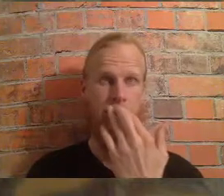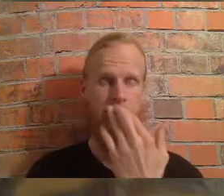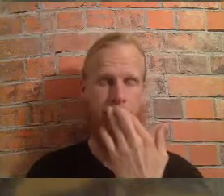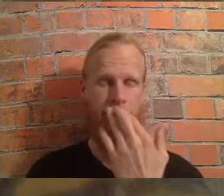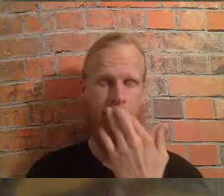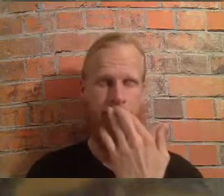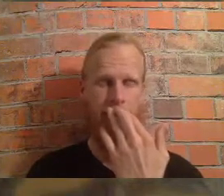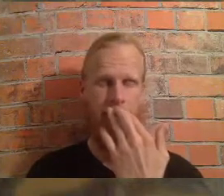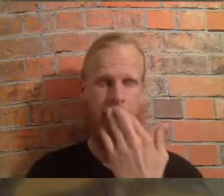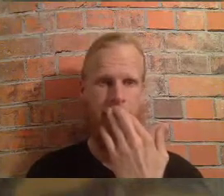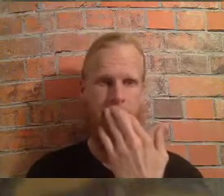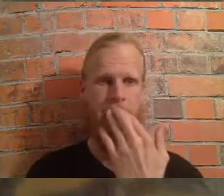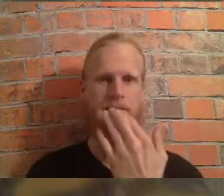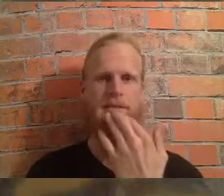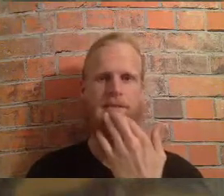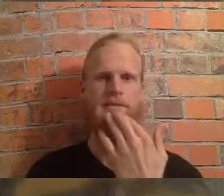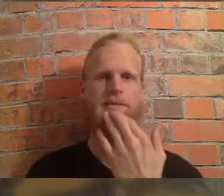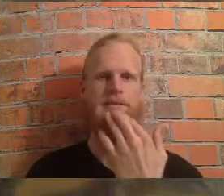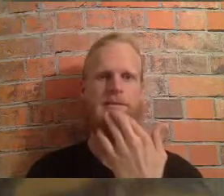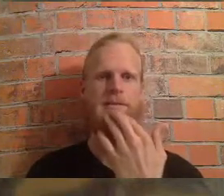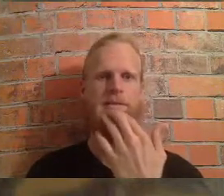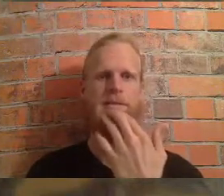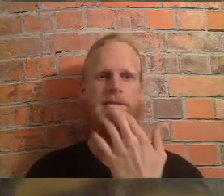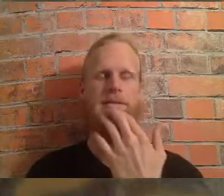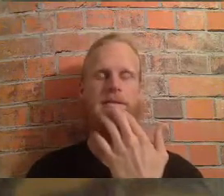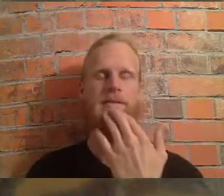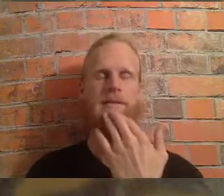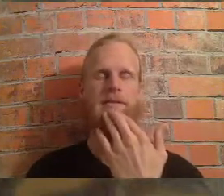And under the lips.